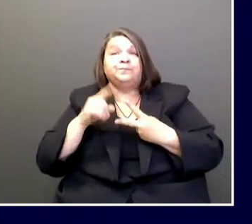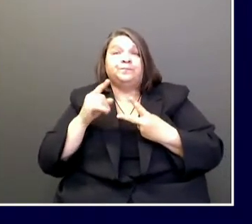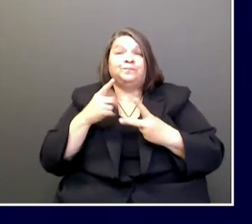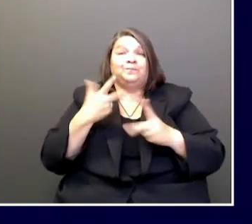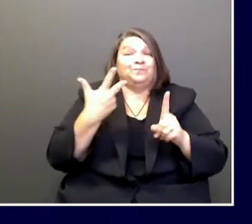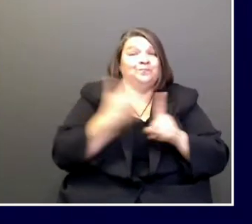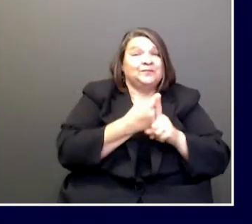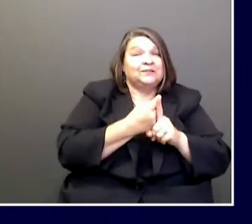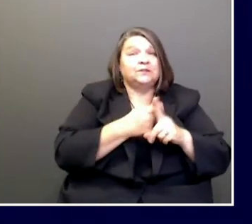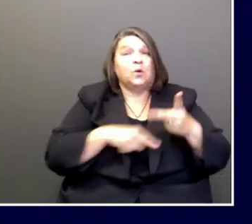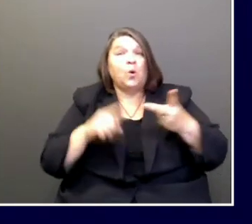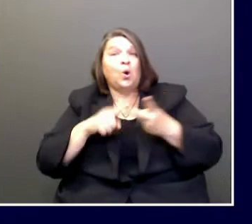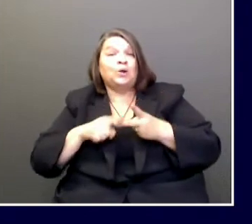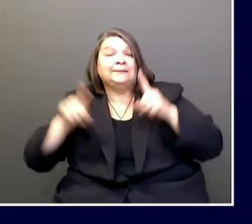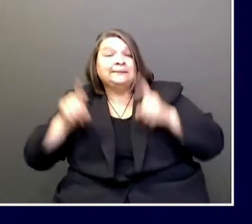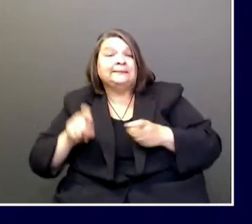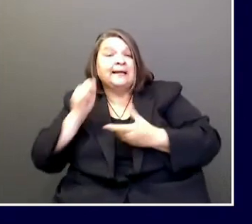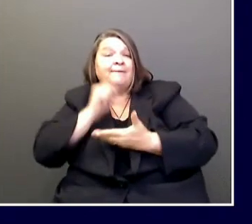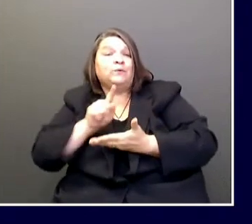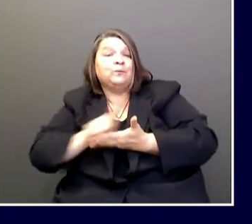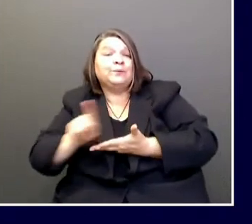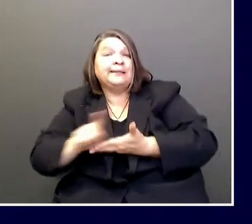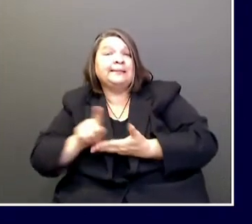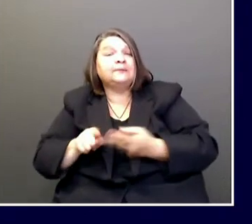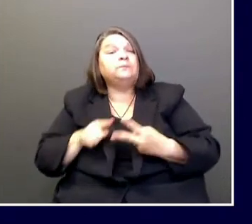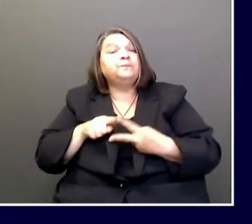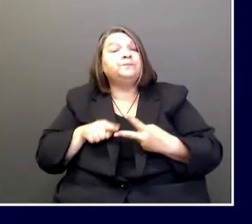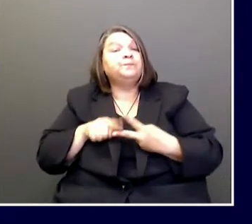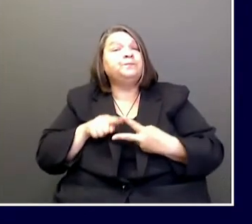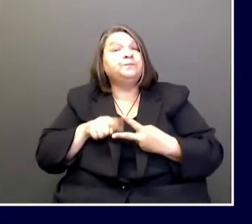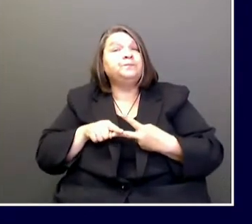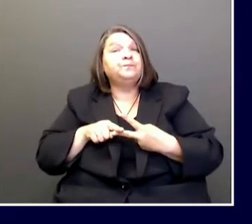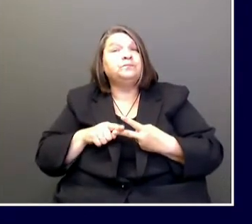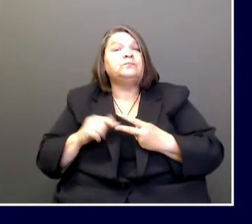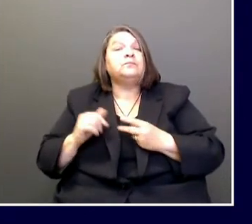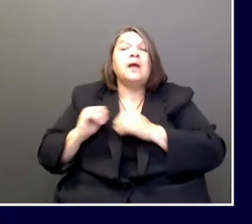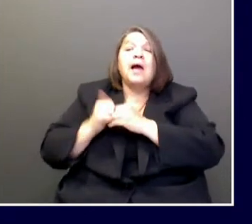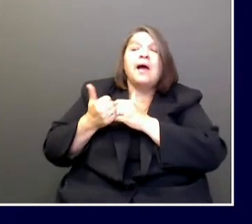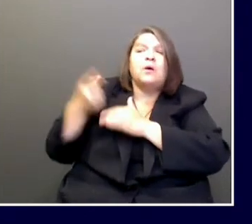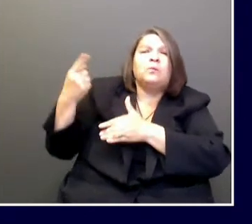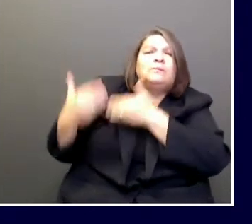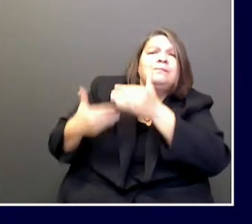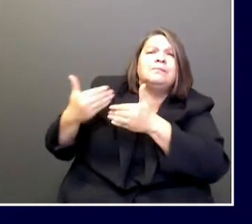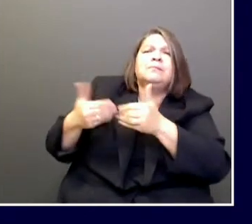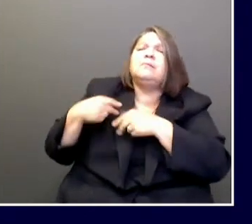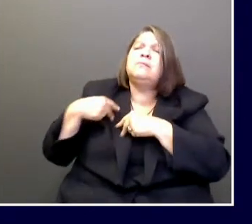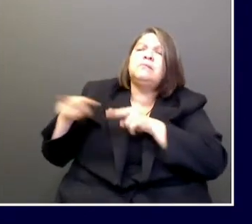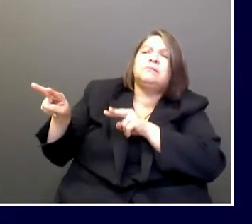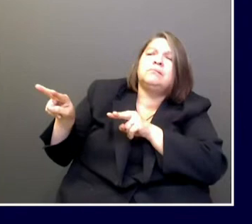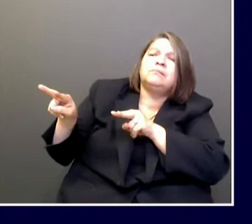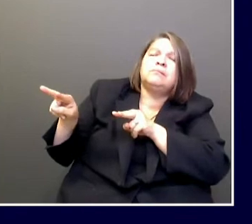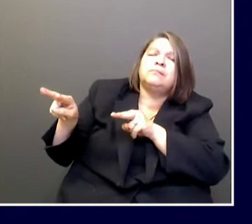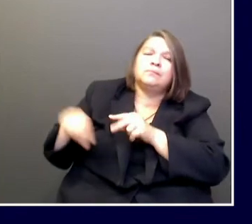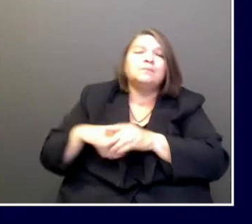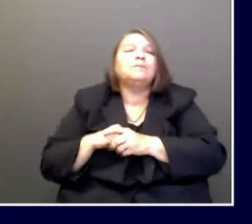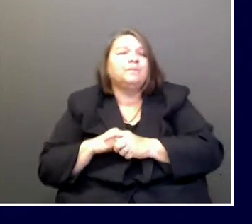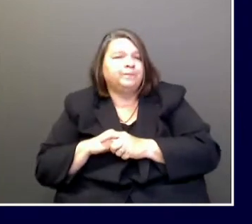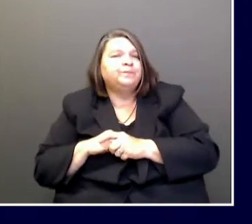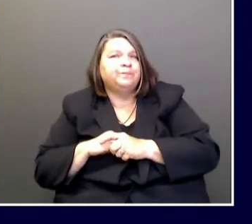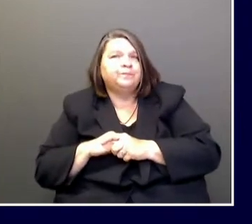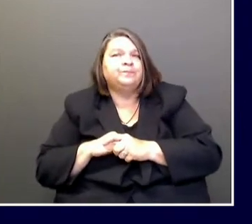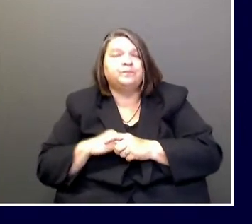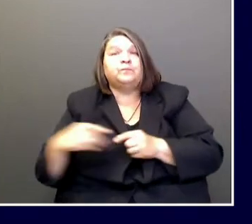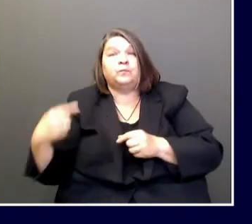require its workers to get vaccinated goes. So we will never say we've exhausted all efforts to get people in